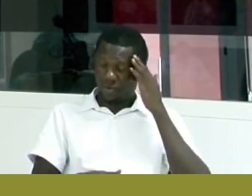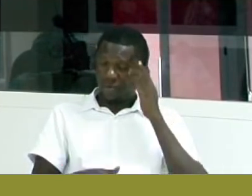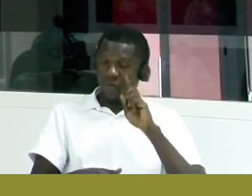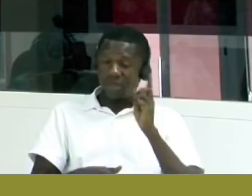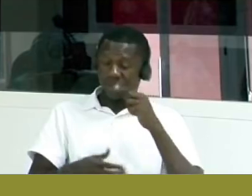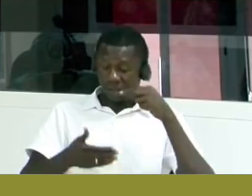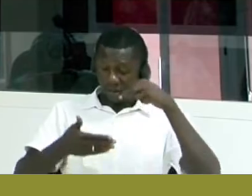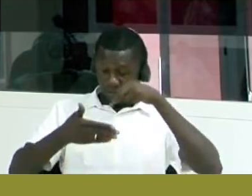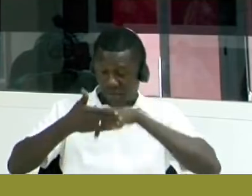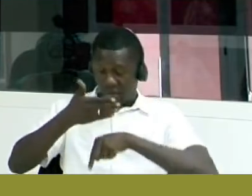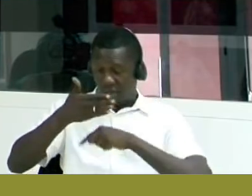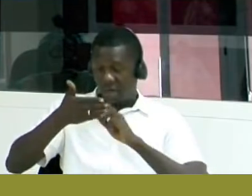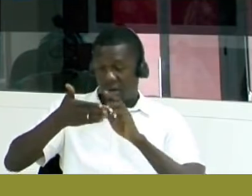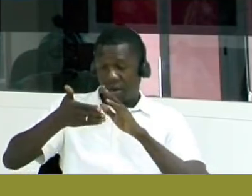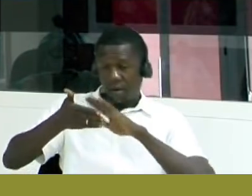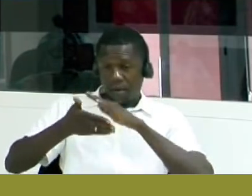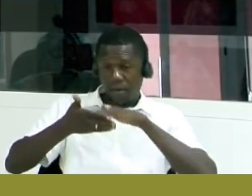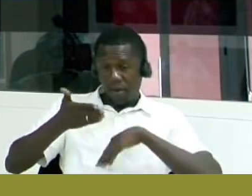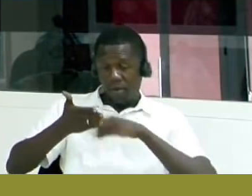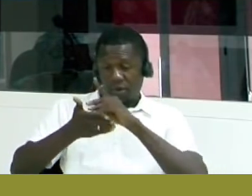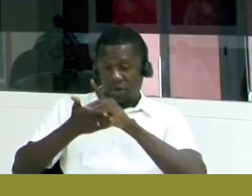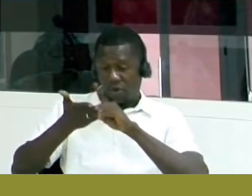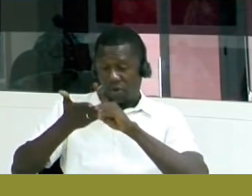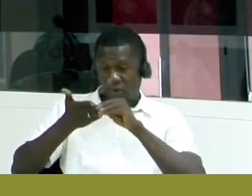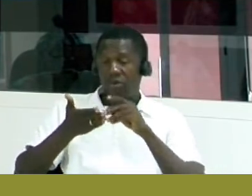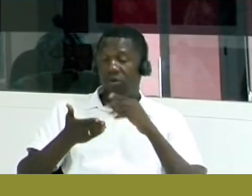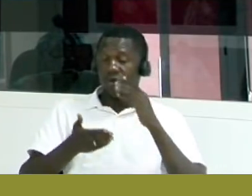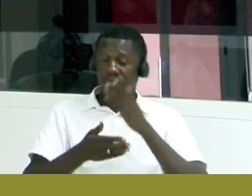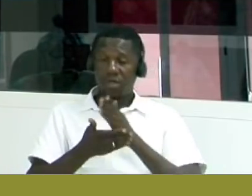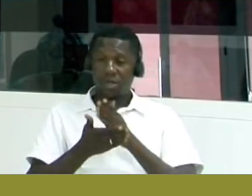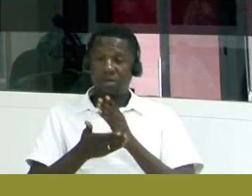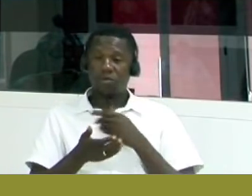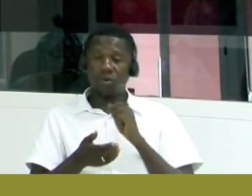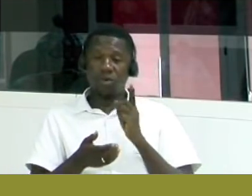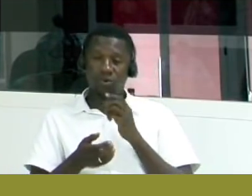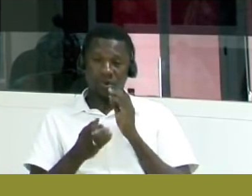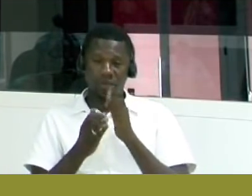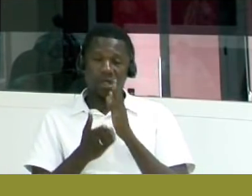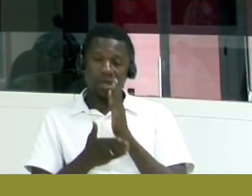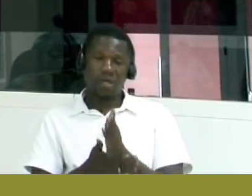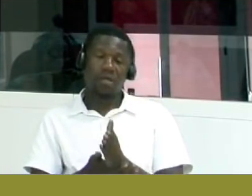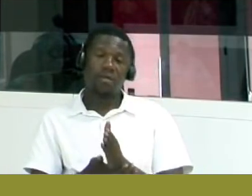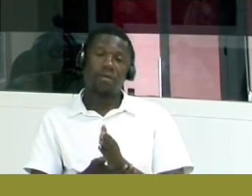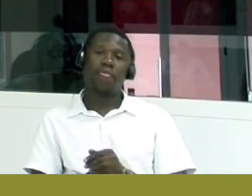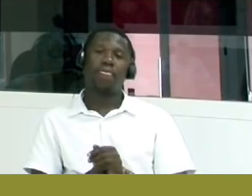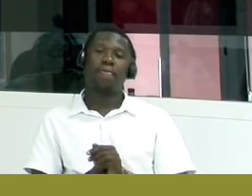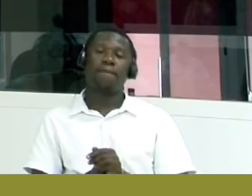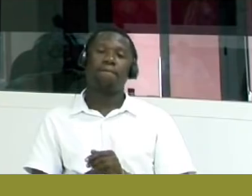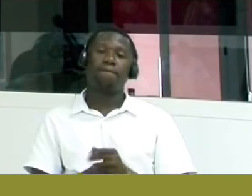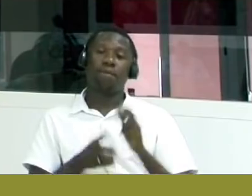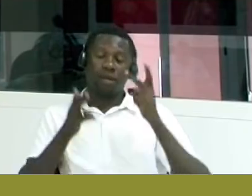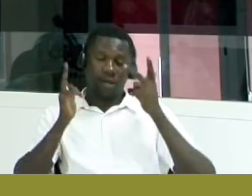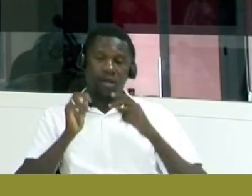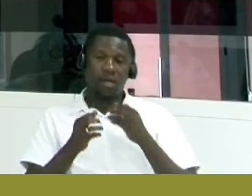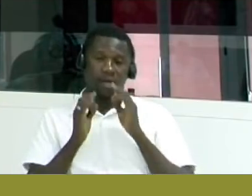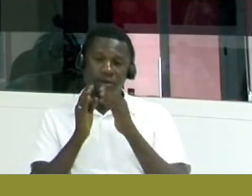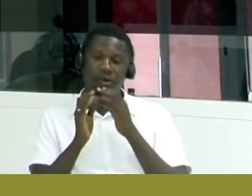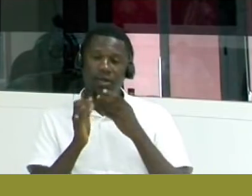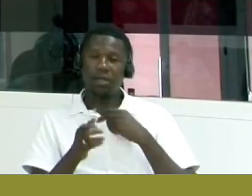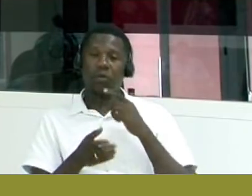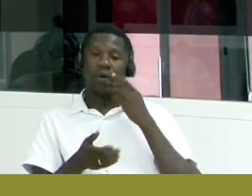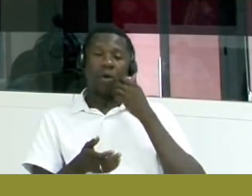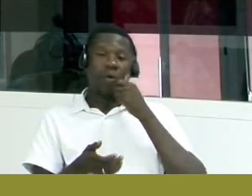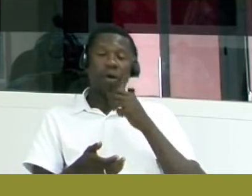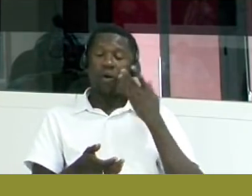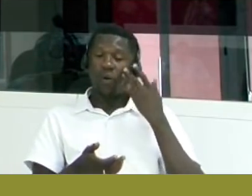conveys your orders, your instructions. Counsel, I dare say that there are many occasions when letters or things do go out in the name of